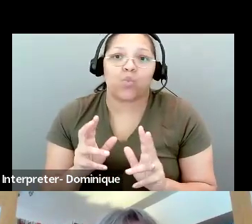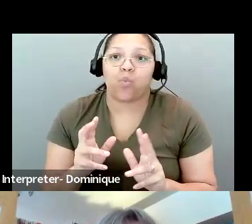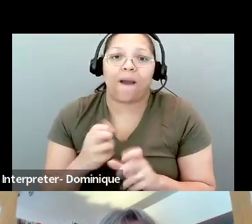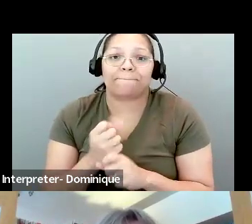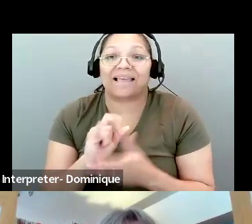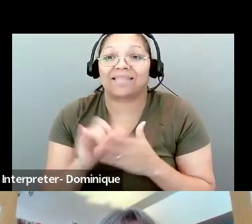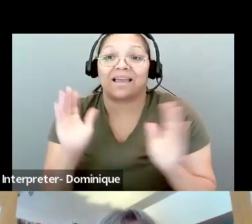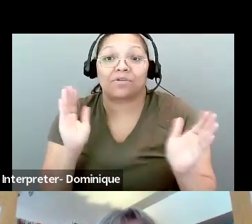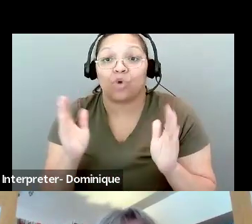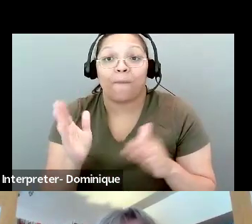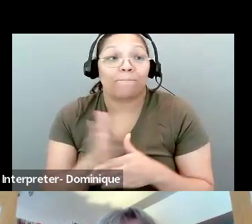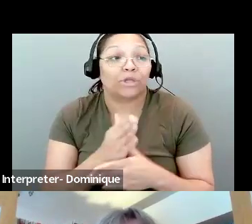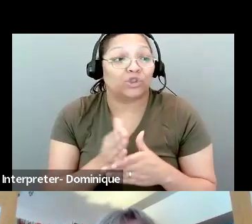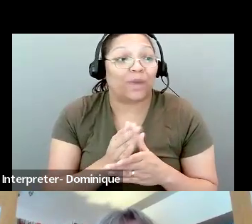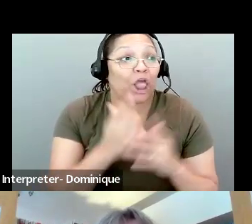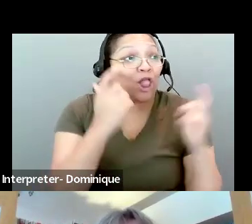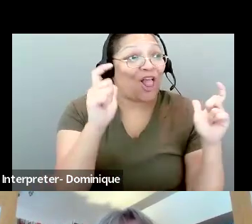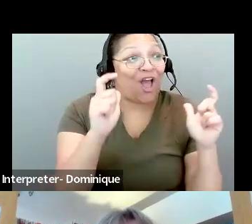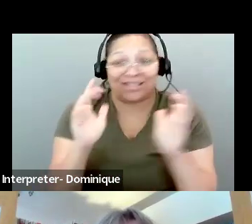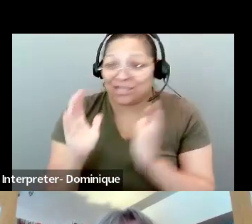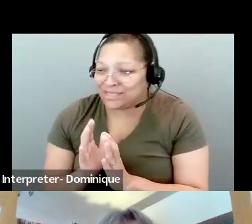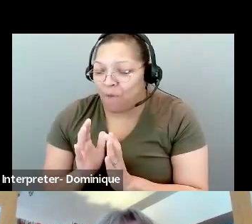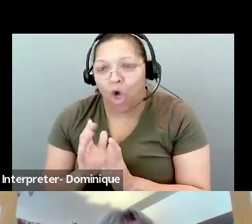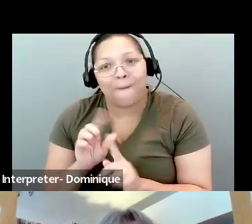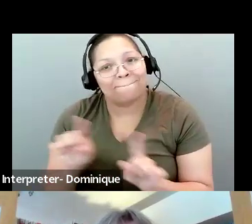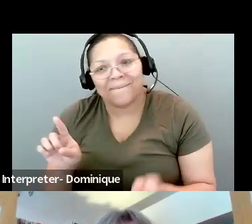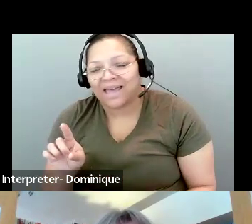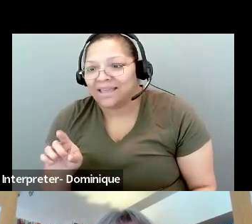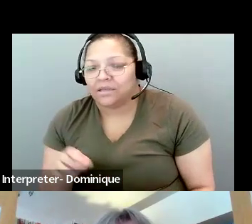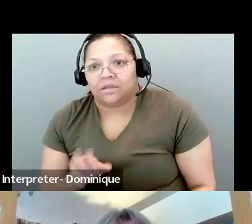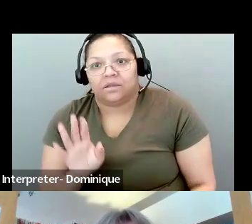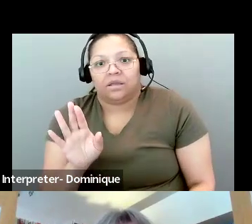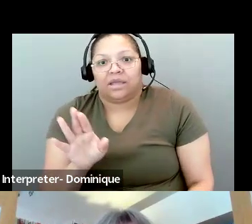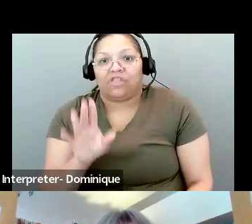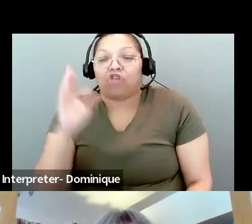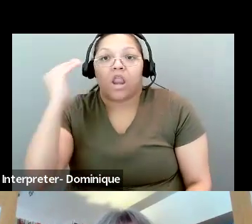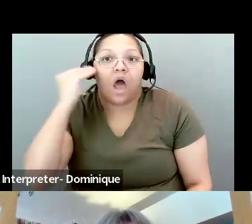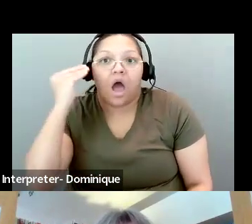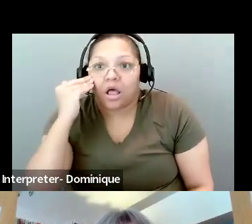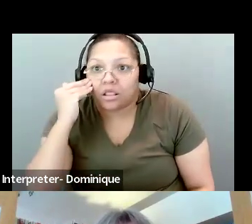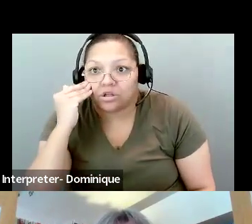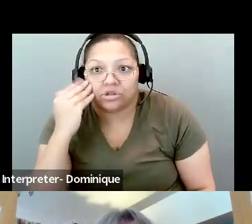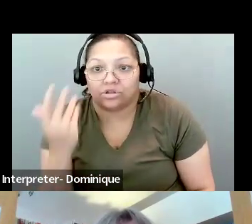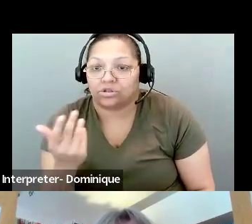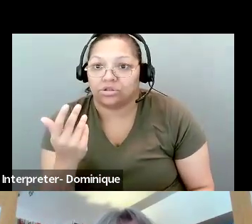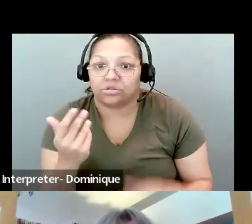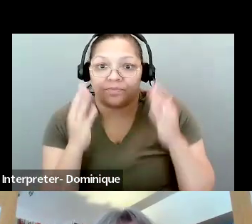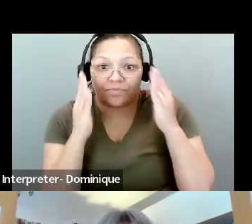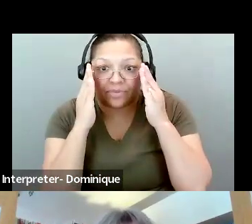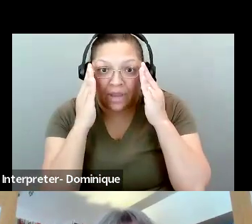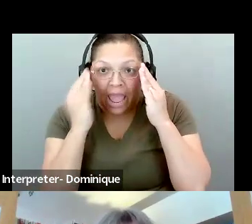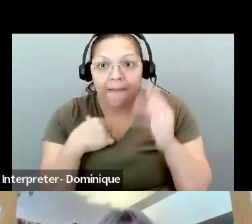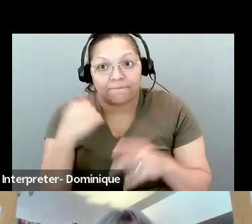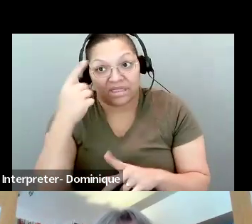between the large and the small, but the knowledge, I'm thinking of one county